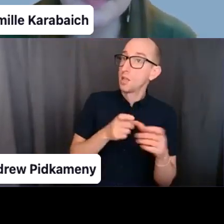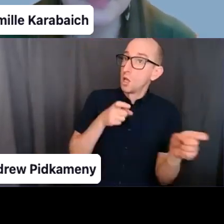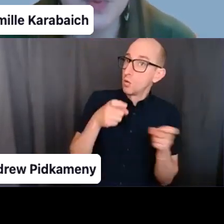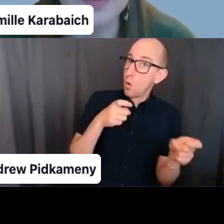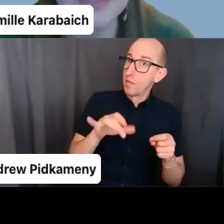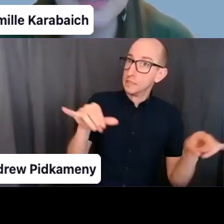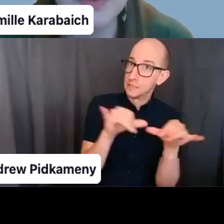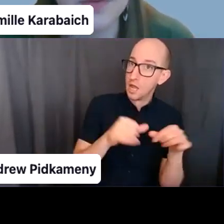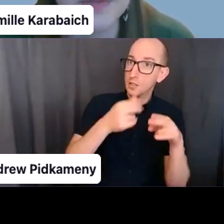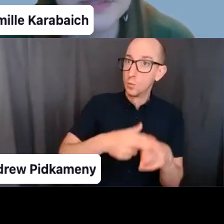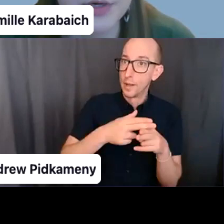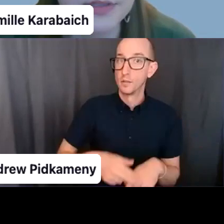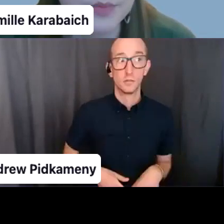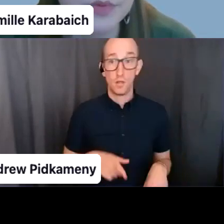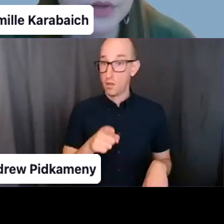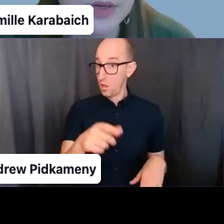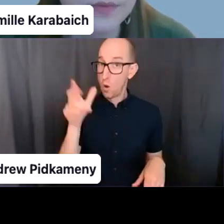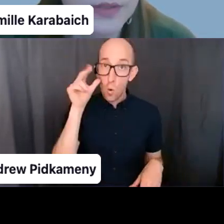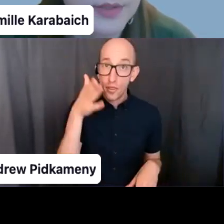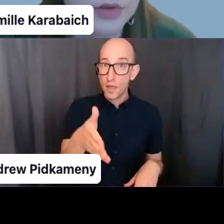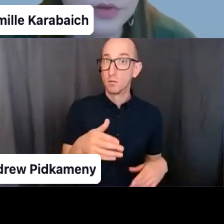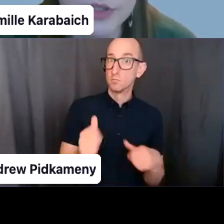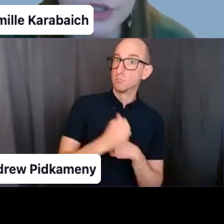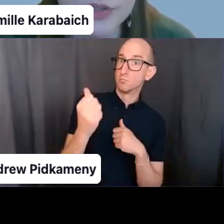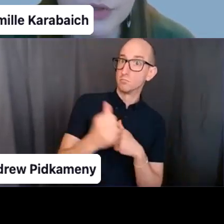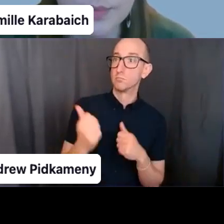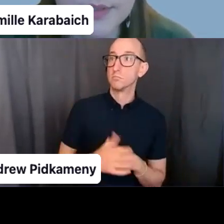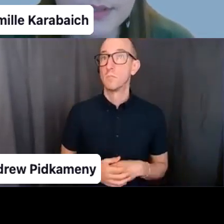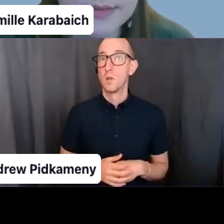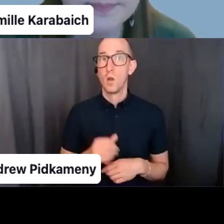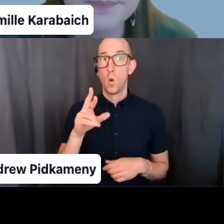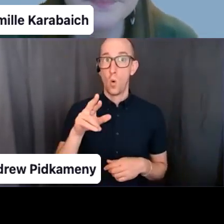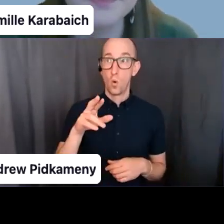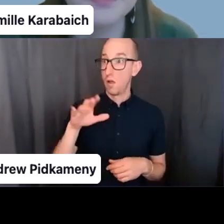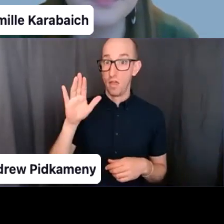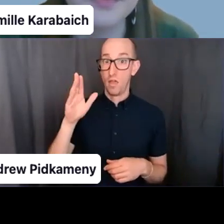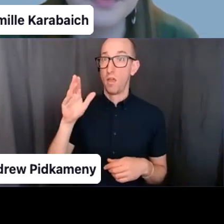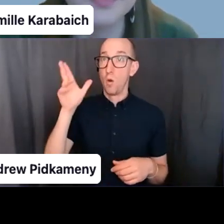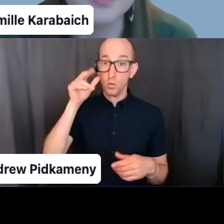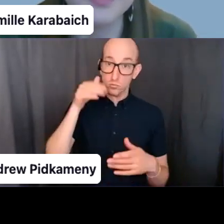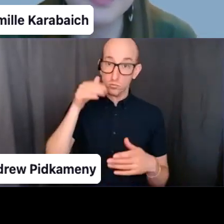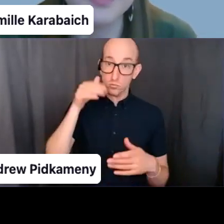legitimate safety requirements, or if its presence would result in a fundamental alteration to the business.